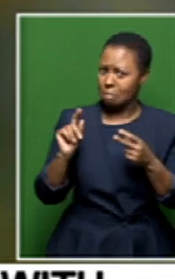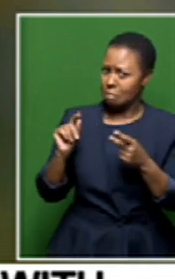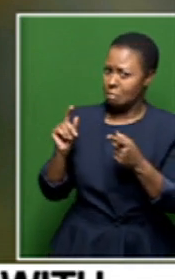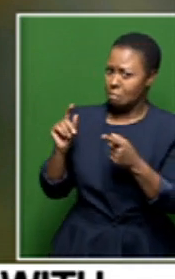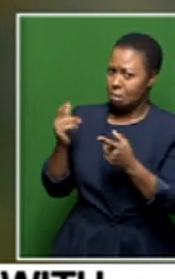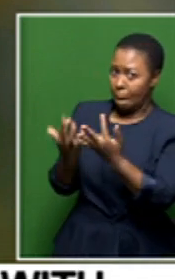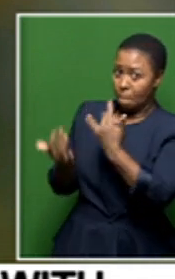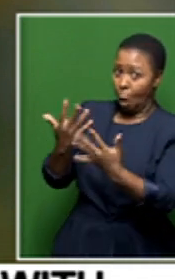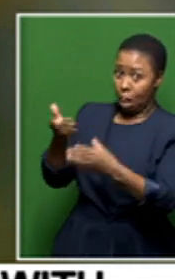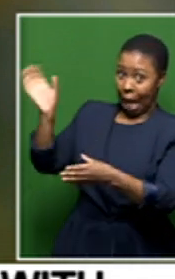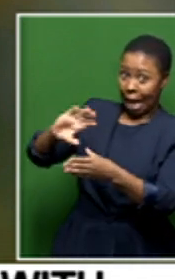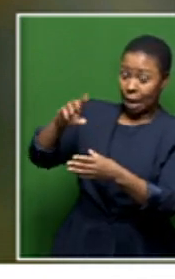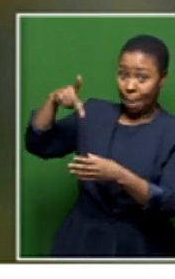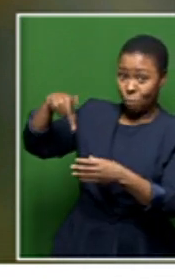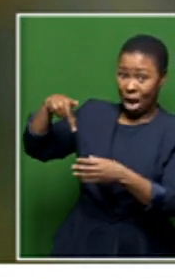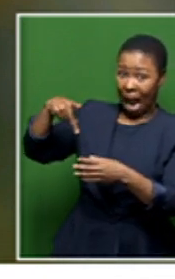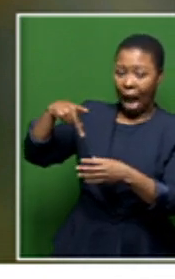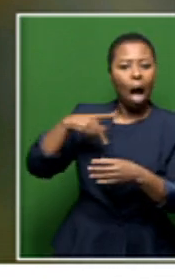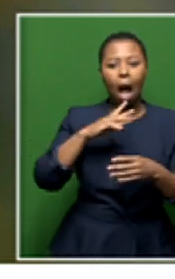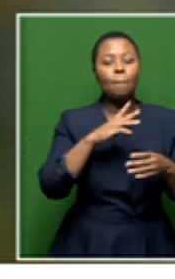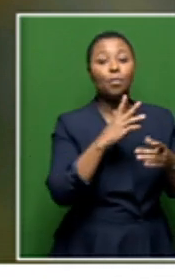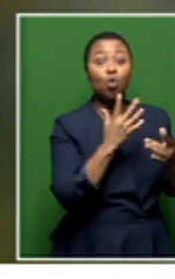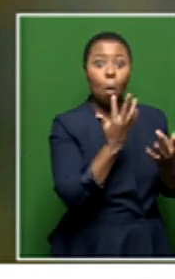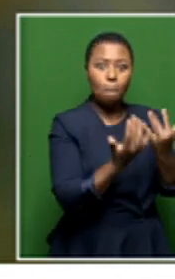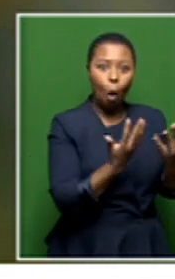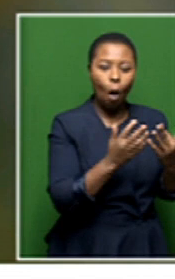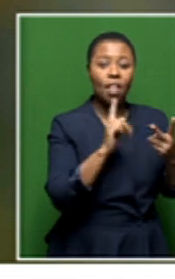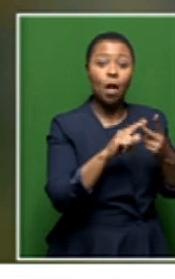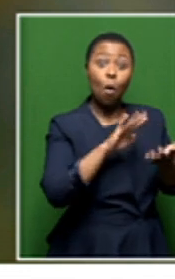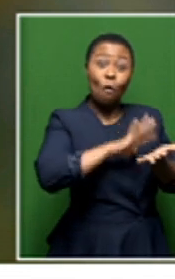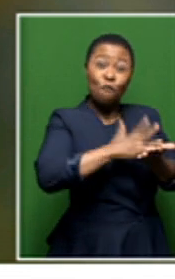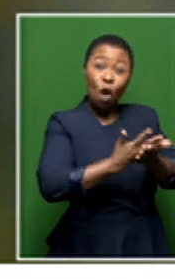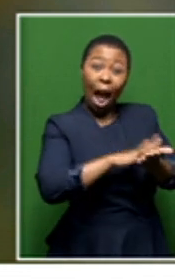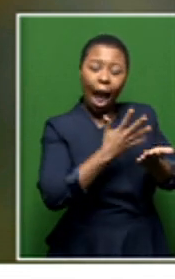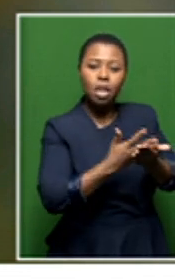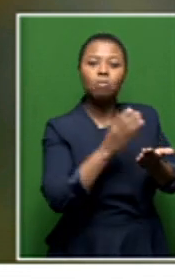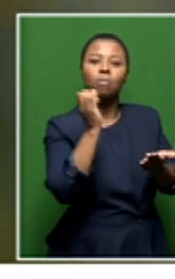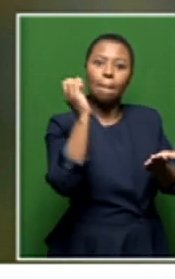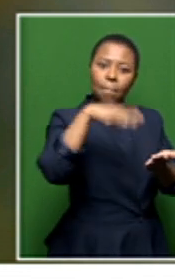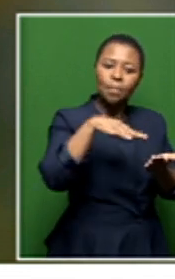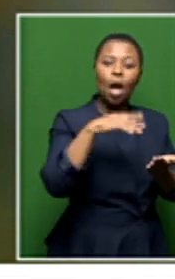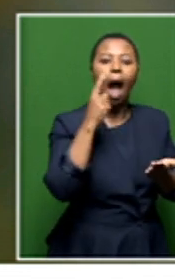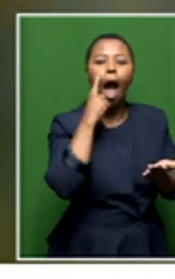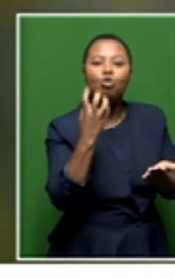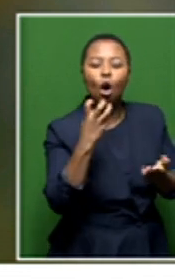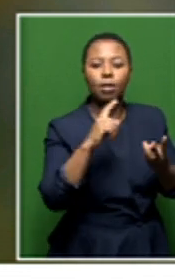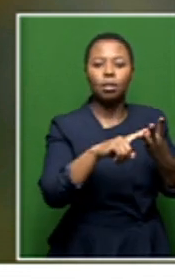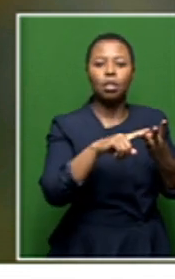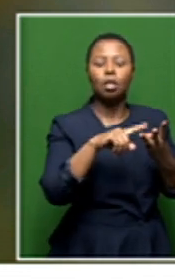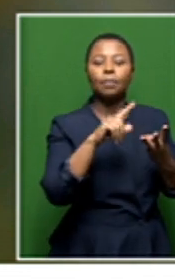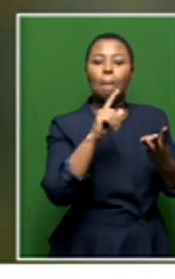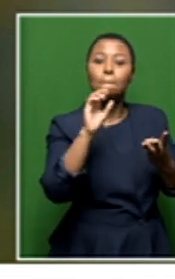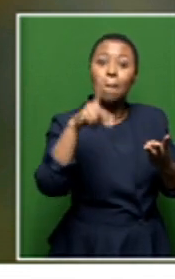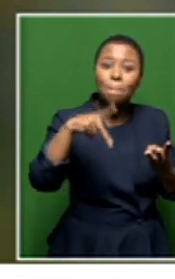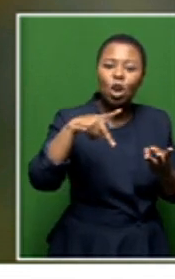it? No, so you boil it, when you fry it at the end, then you add your onion, paprika, and chicken stock. That's